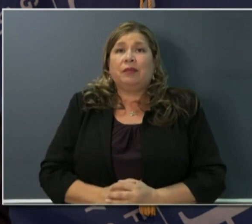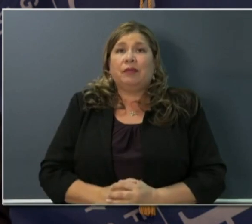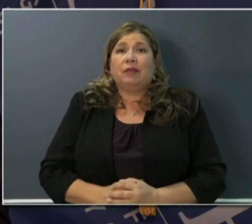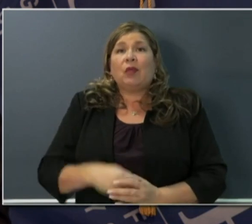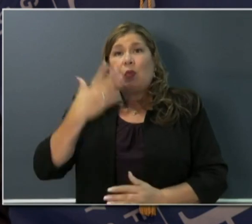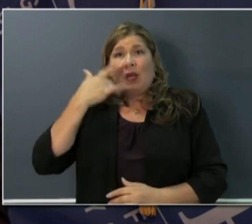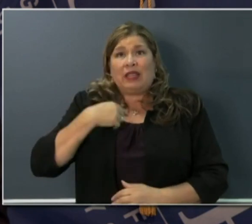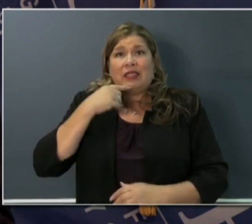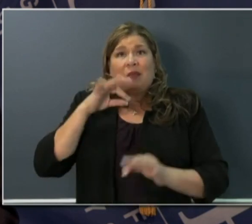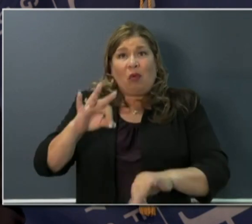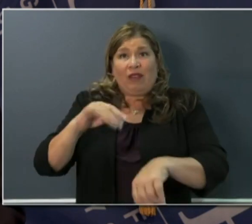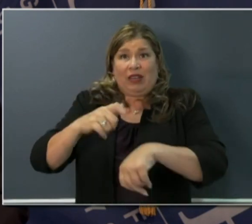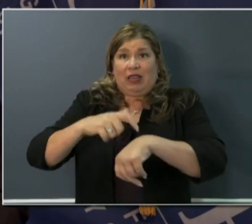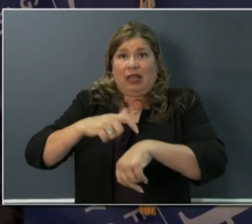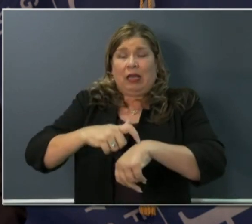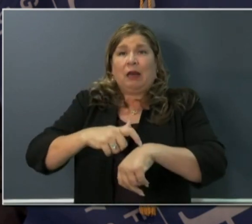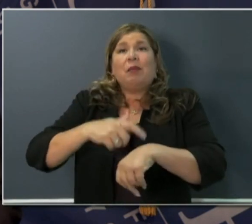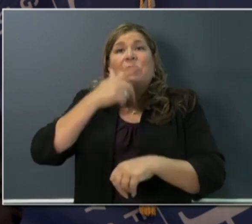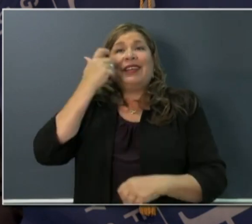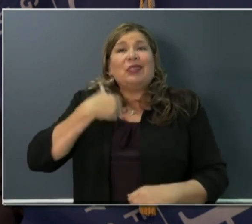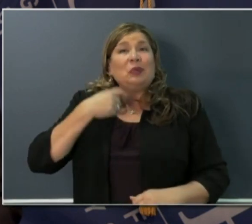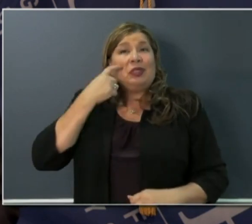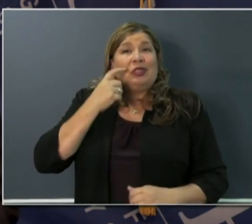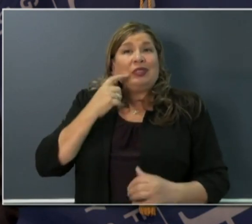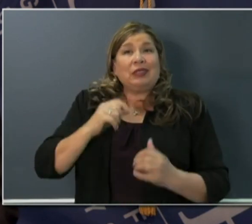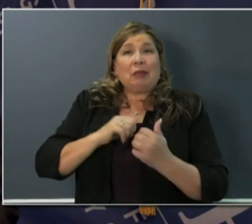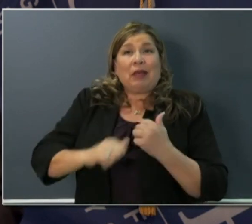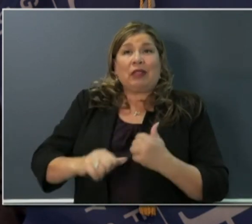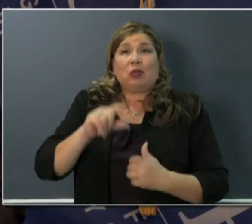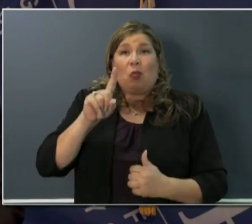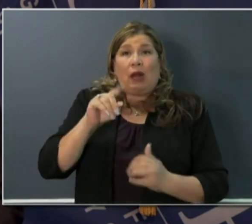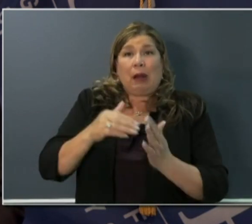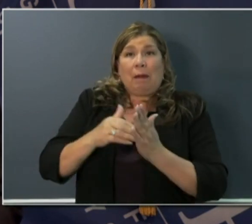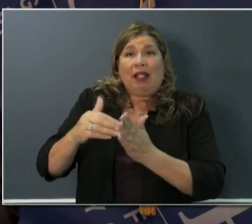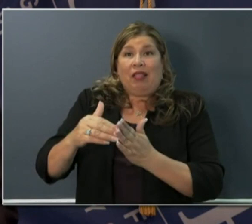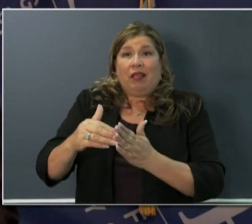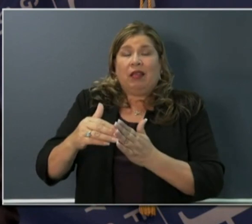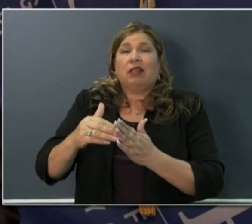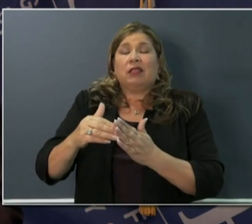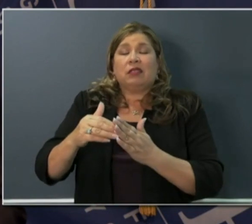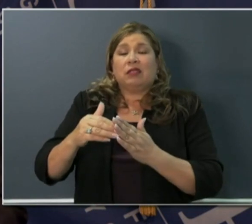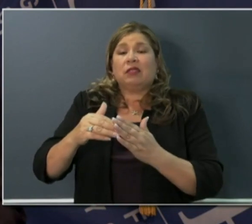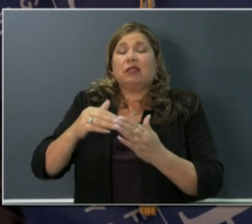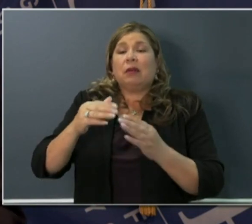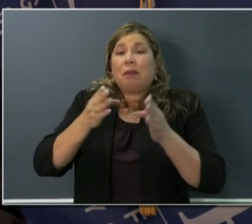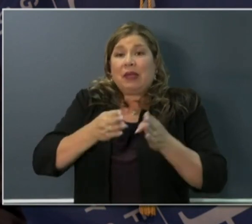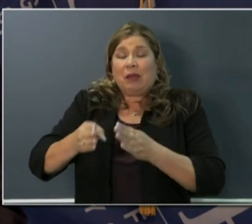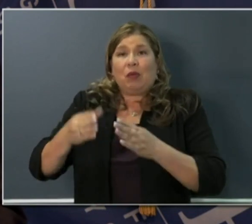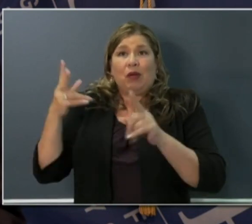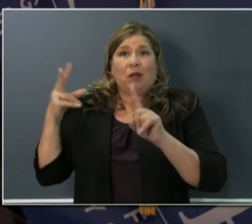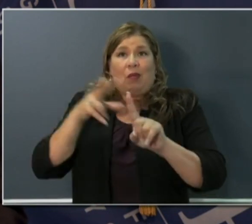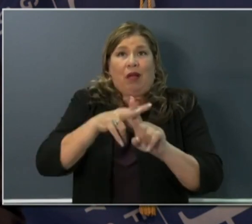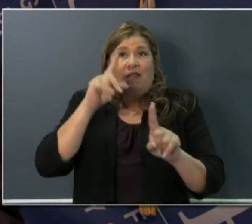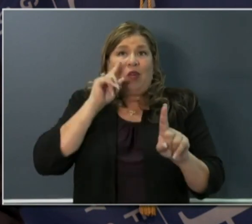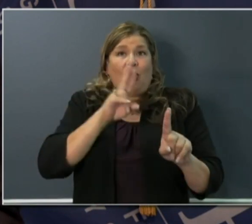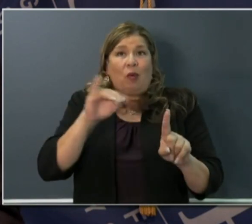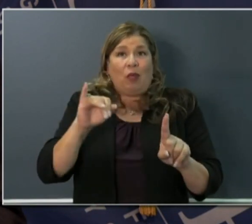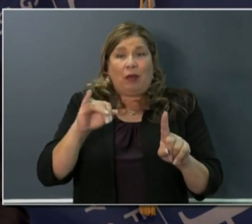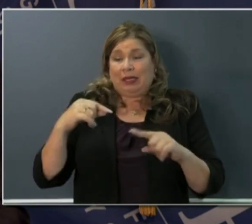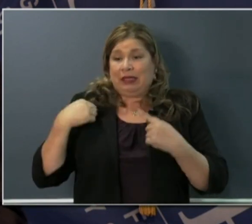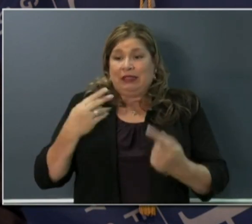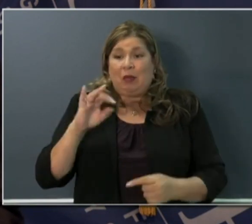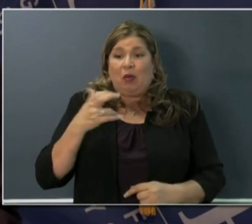say it's timely, we just passed the 1 million mark in terms of the number of claims just since March